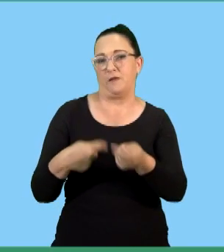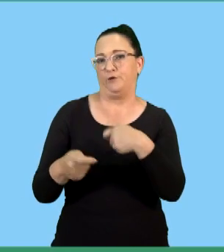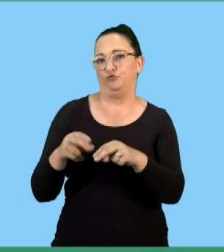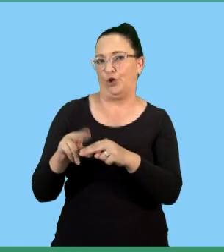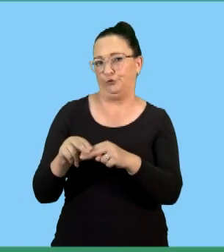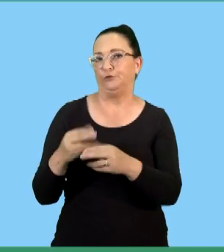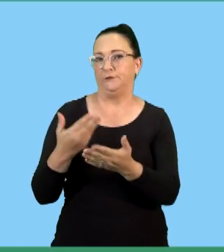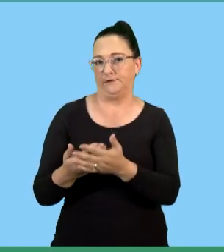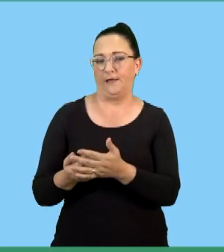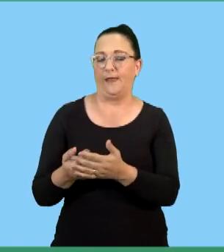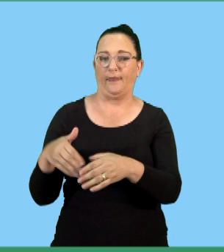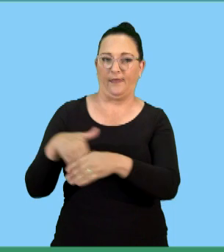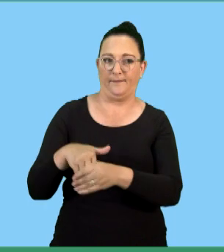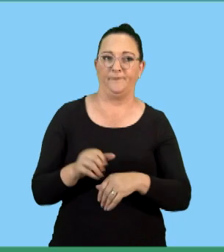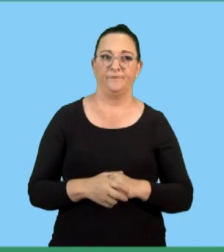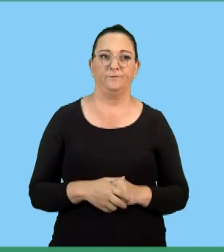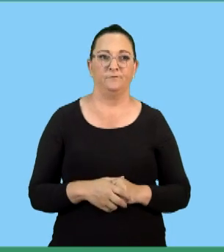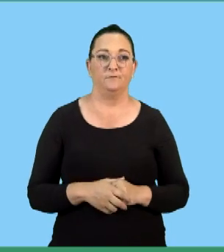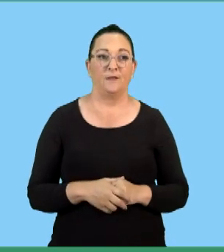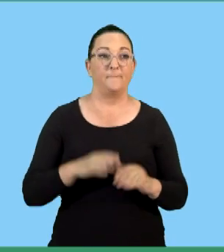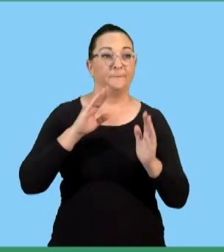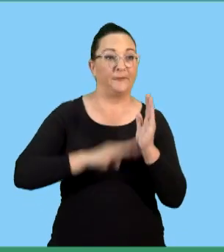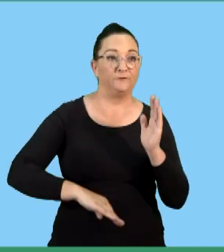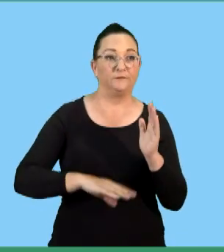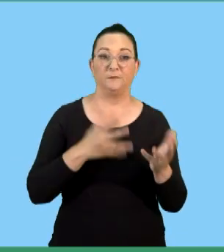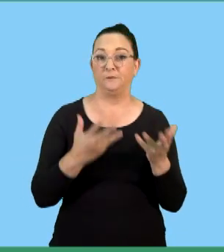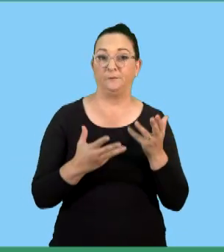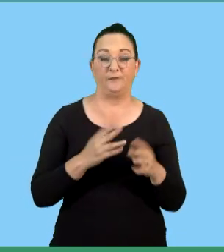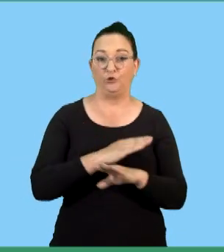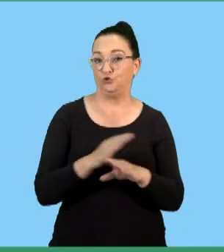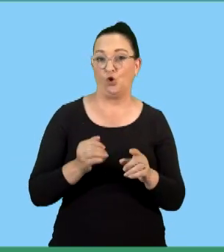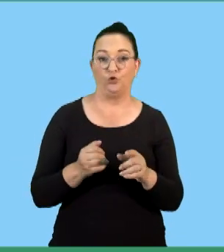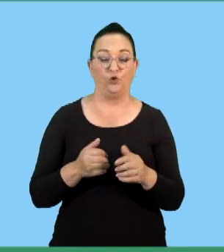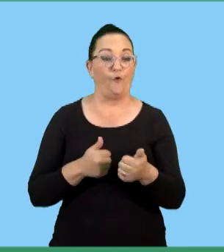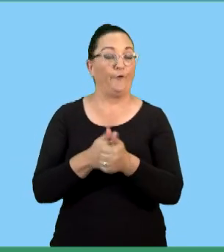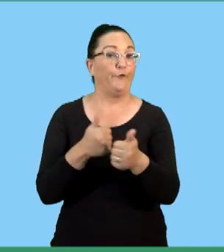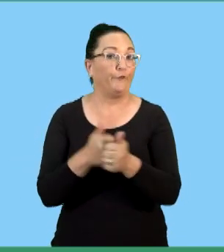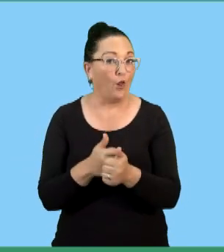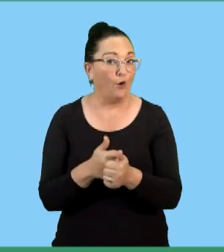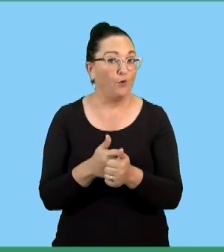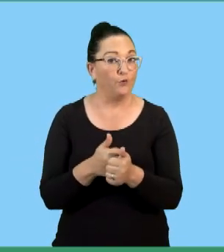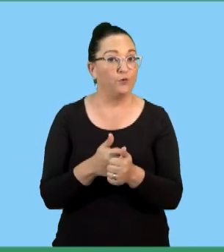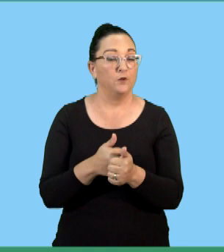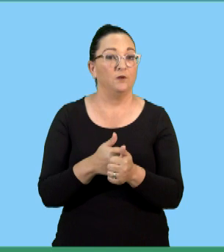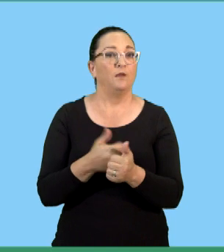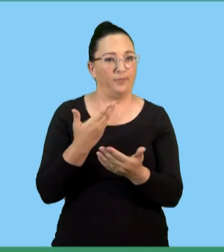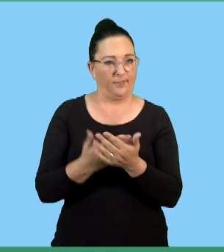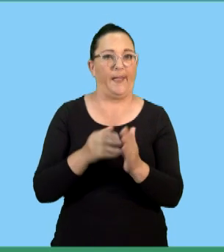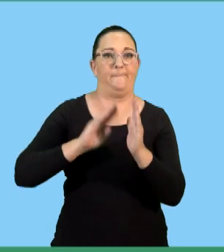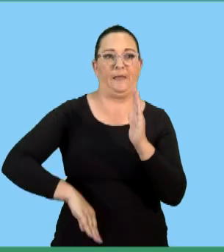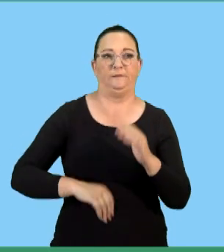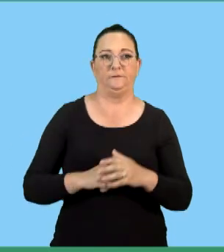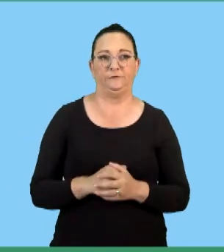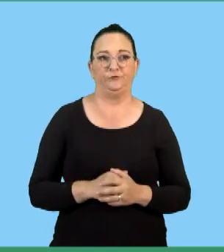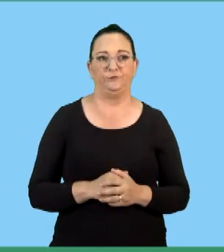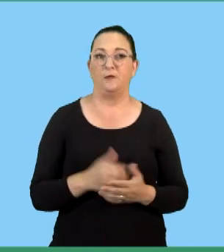ways to comply. Penalties. If we do not comply, there are penalties, punishment, meaning the employer may